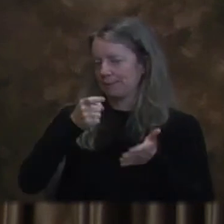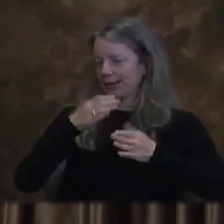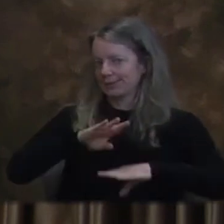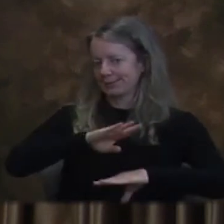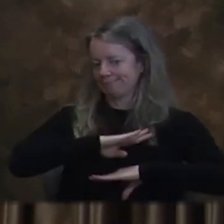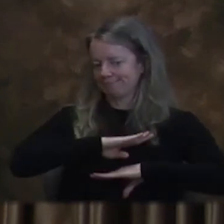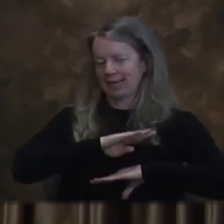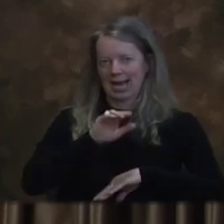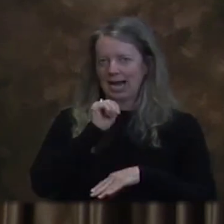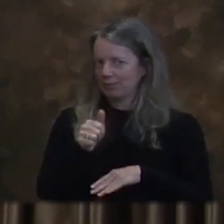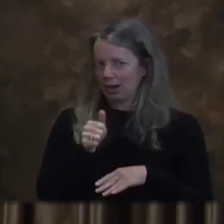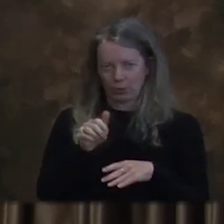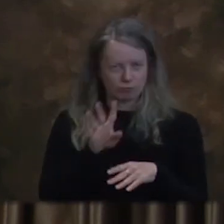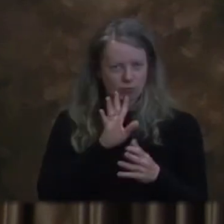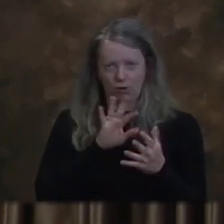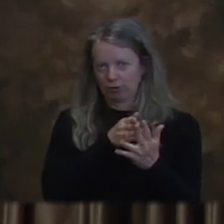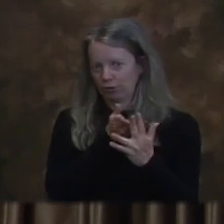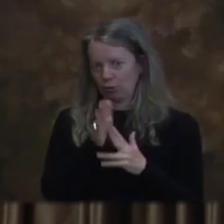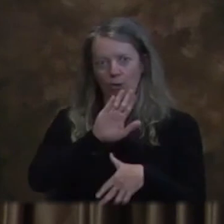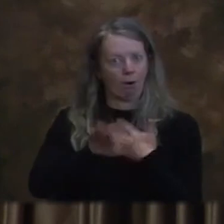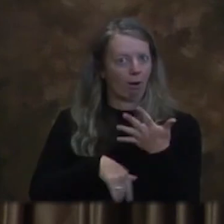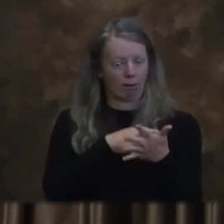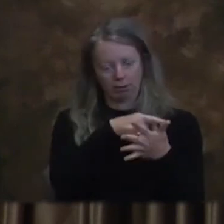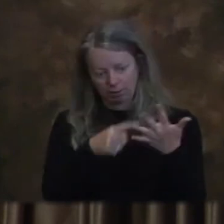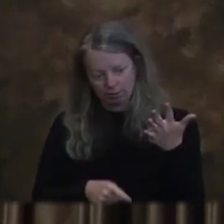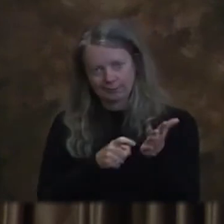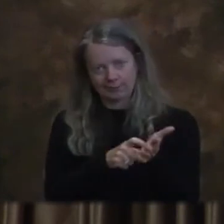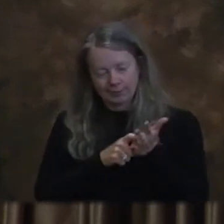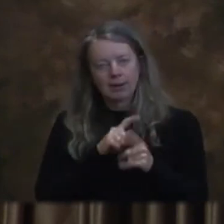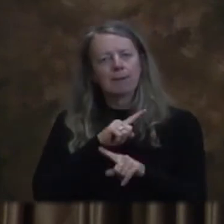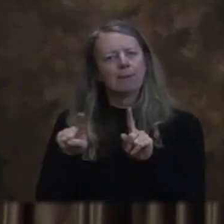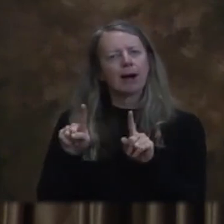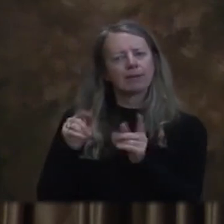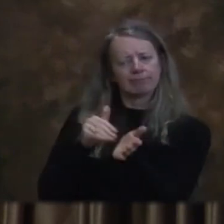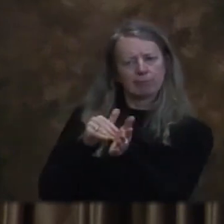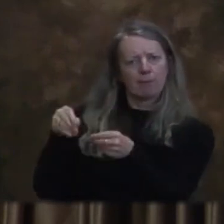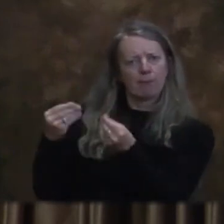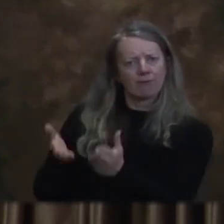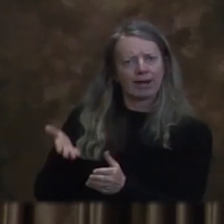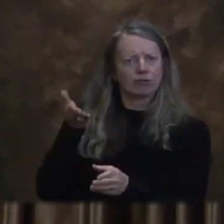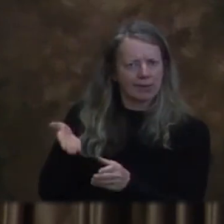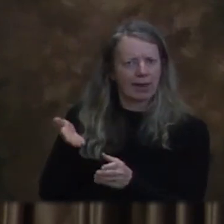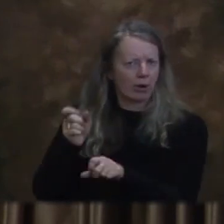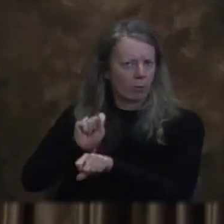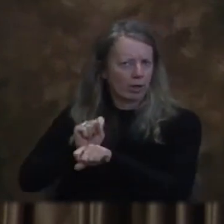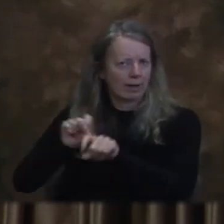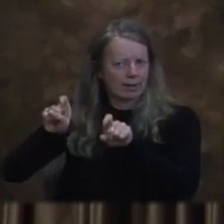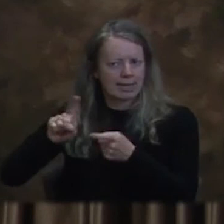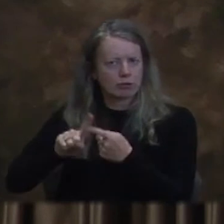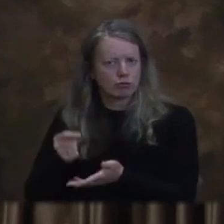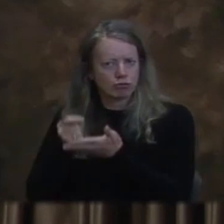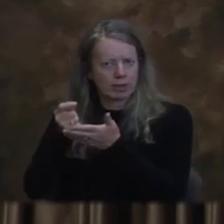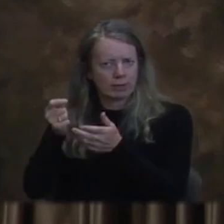through all of them right here, but the providers at the test to treat locations will be able